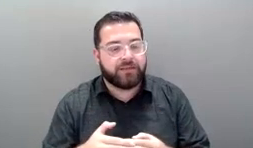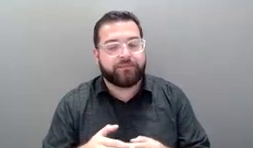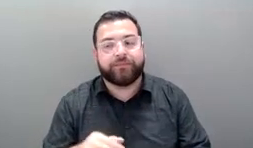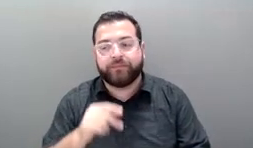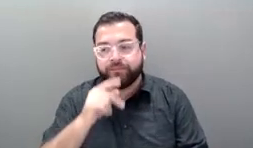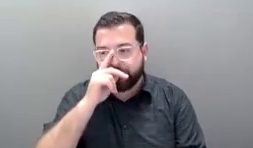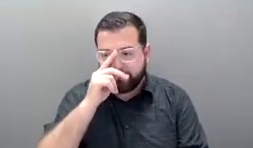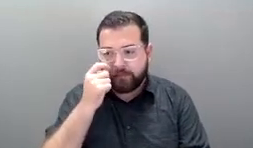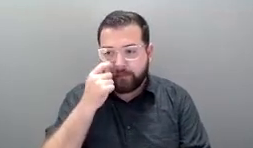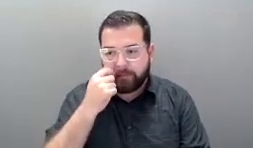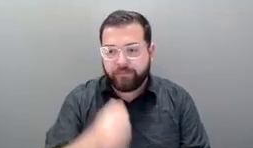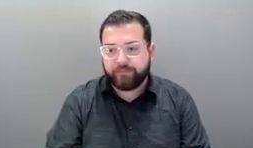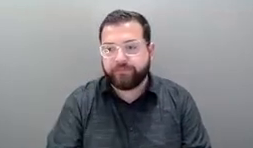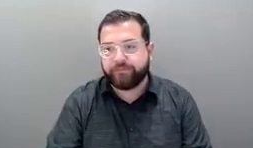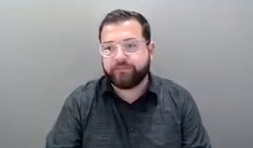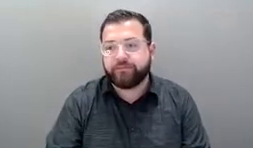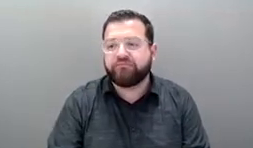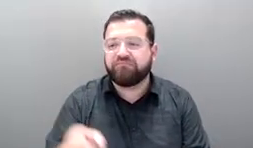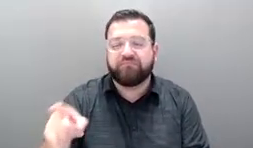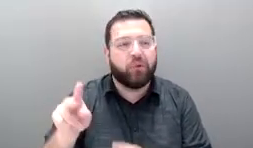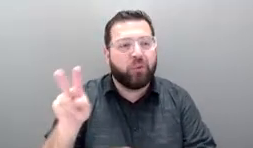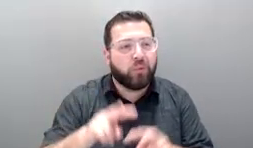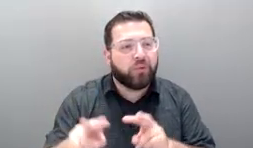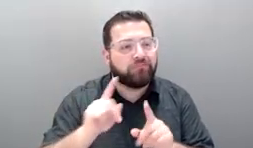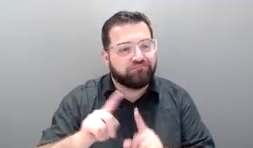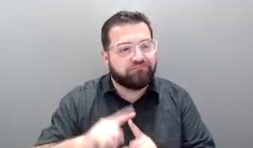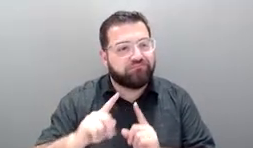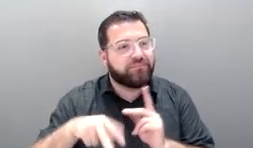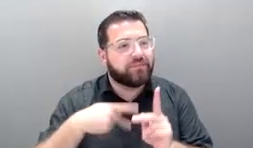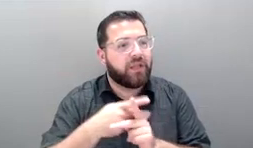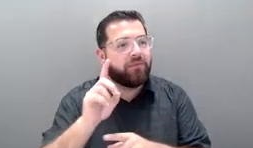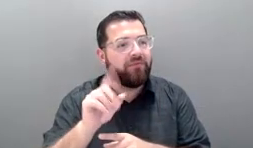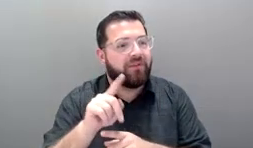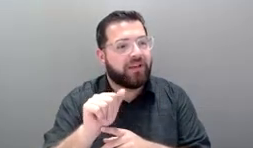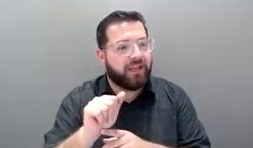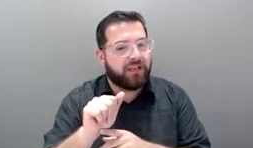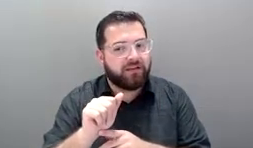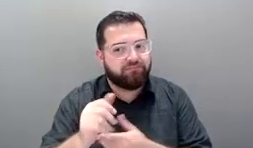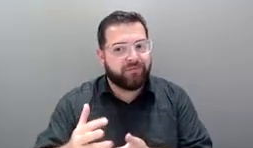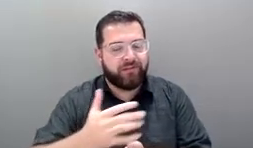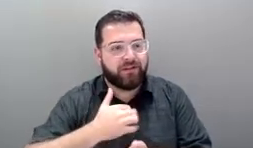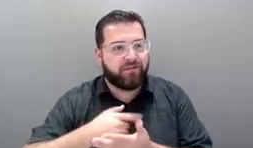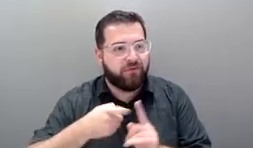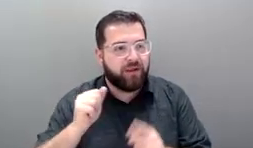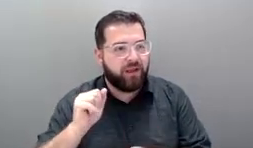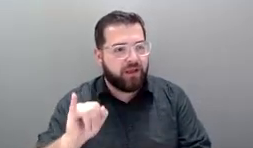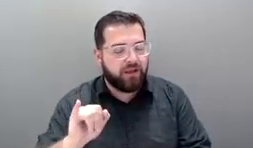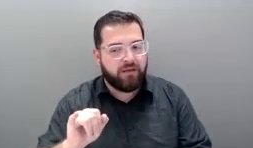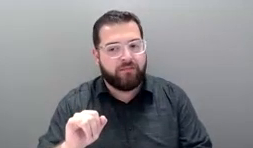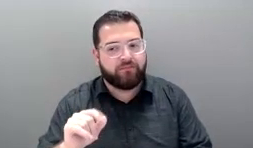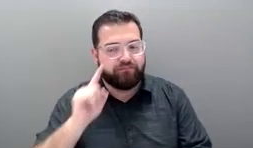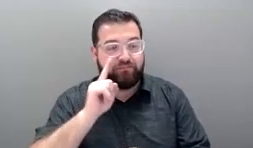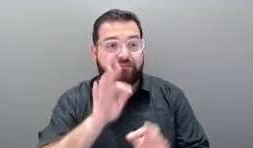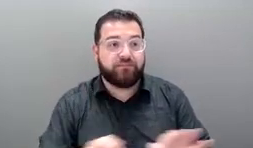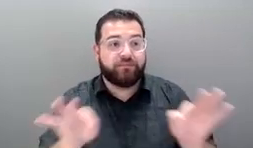a look, right, at what kind of data is collected. I think that's really important for students to